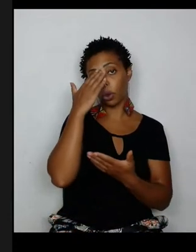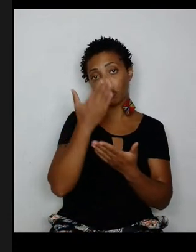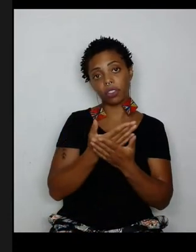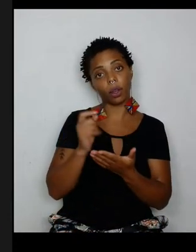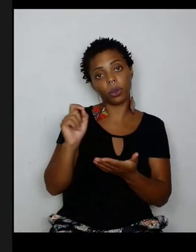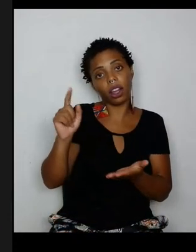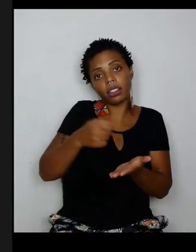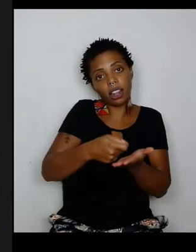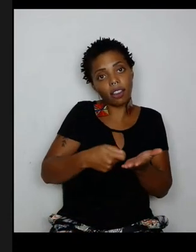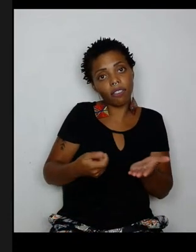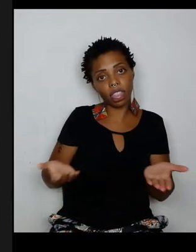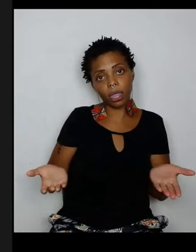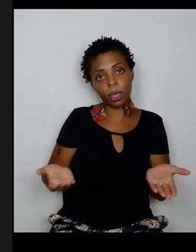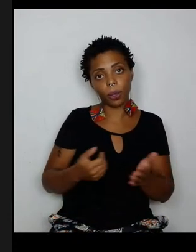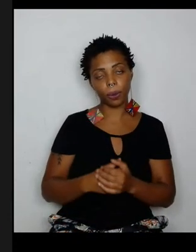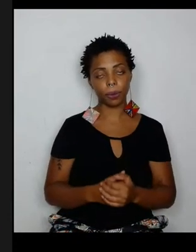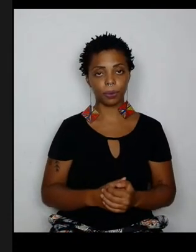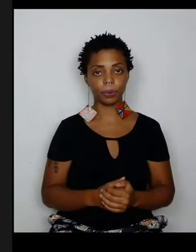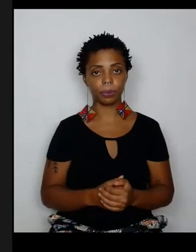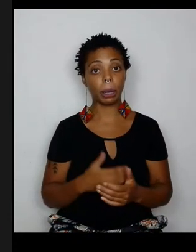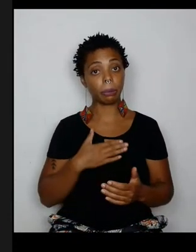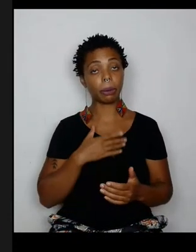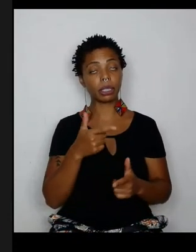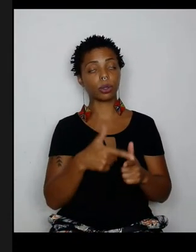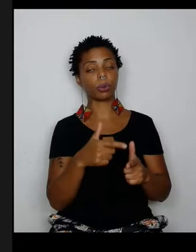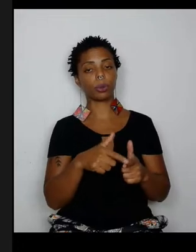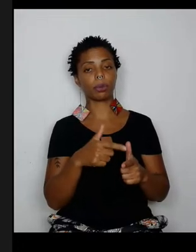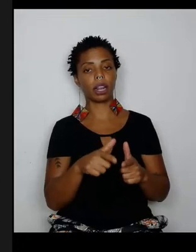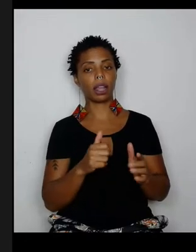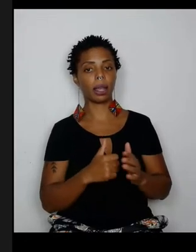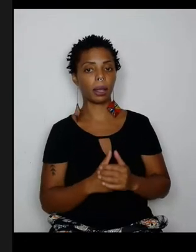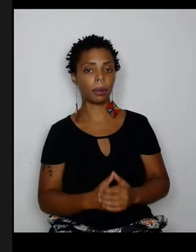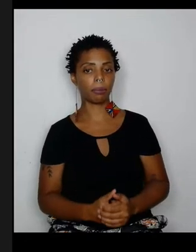me that is well indeed and that's why